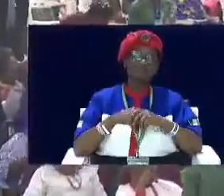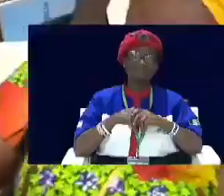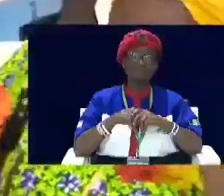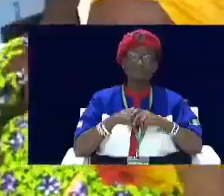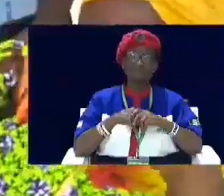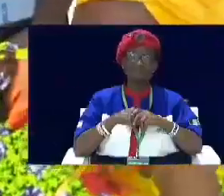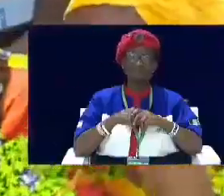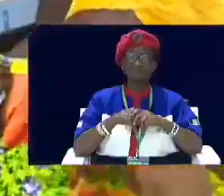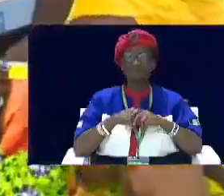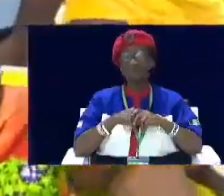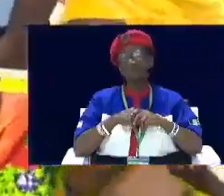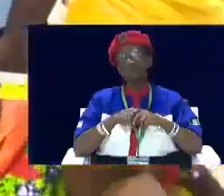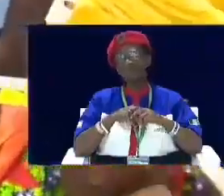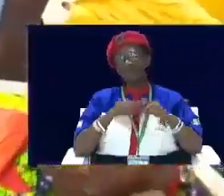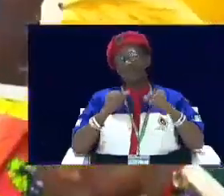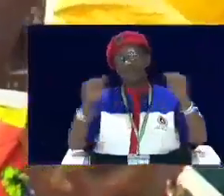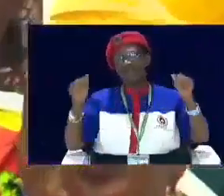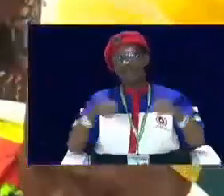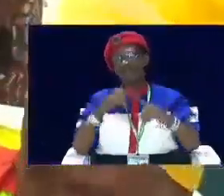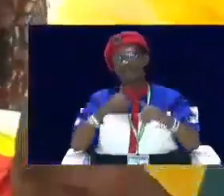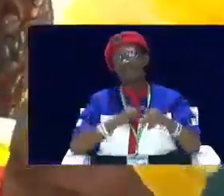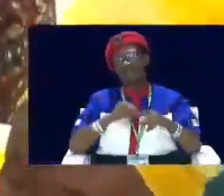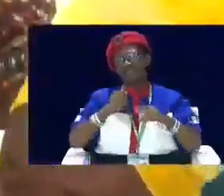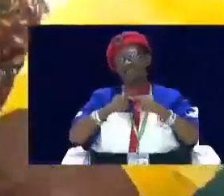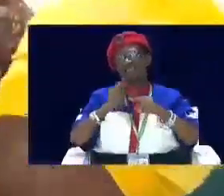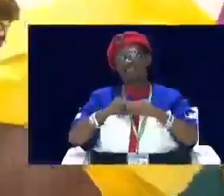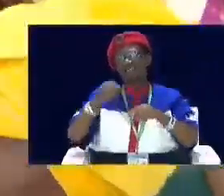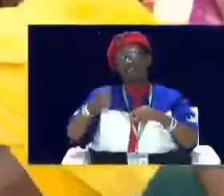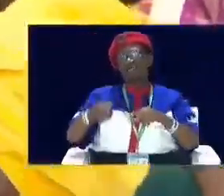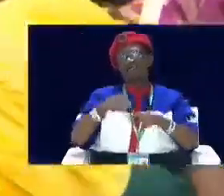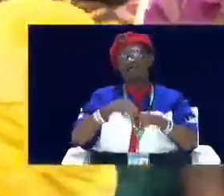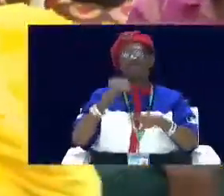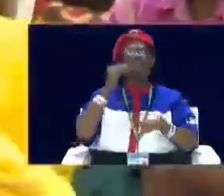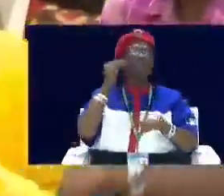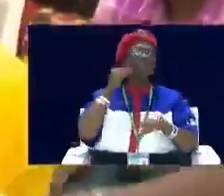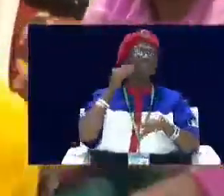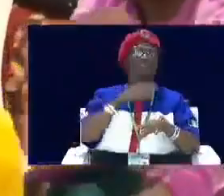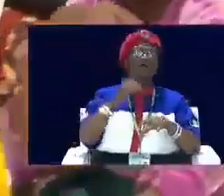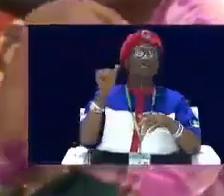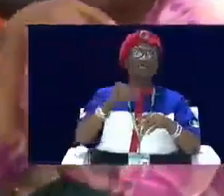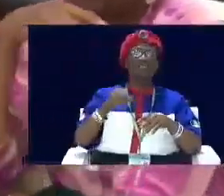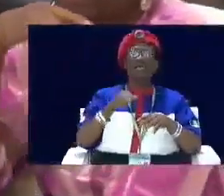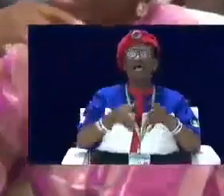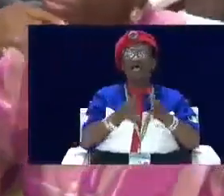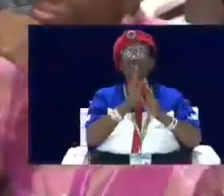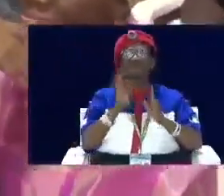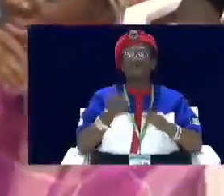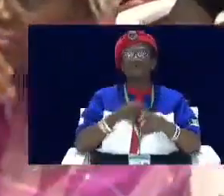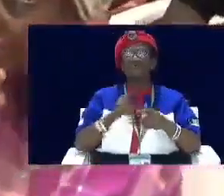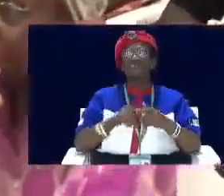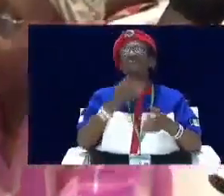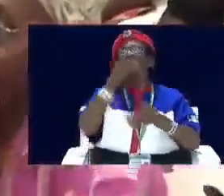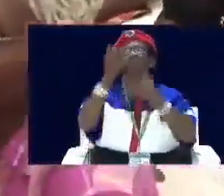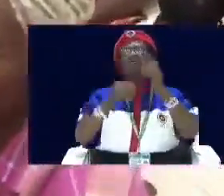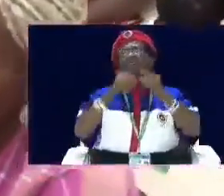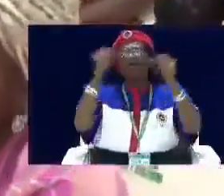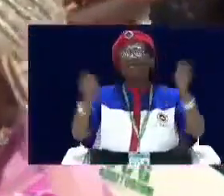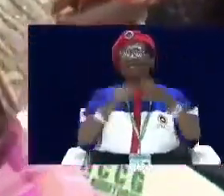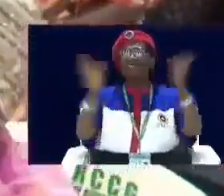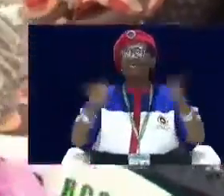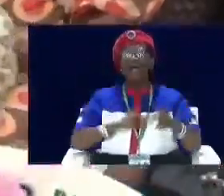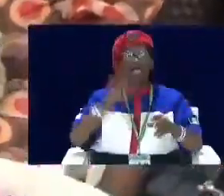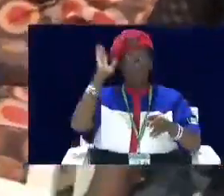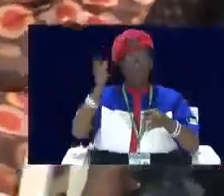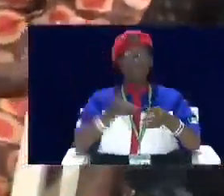Hallelujah. When I sit down at home and they ask us to shout hallelujah, I can shout too. Who's going to